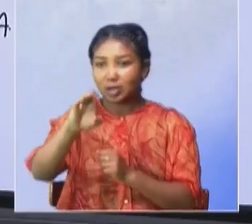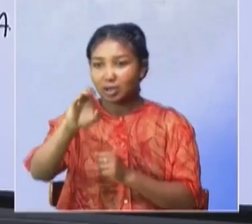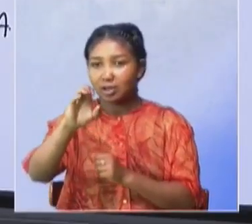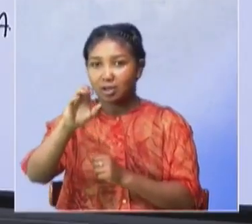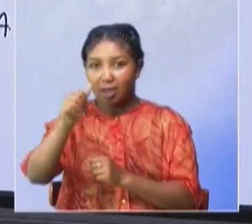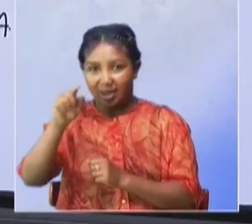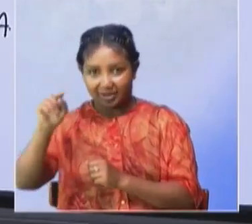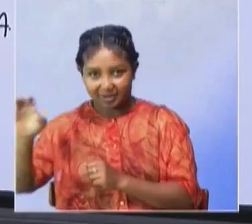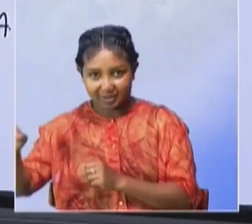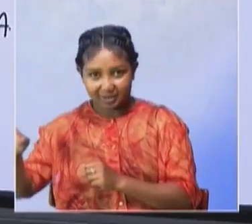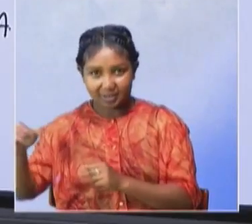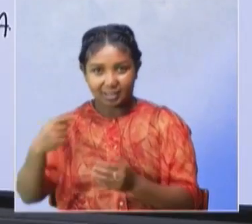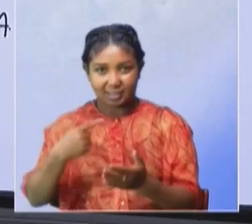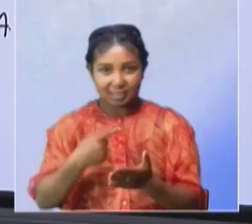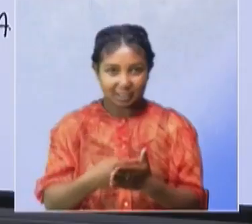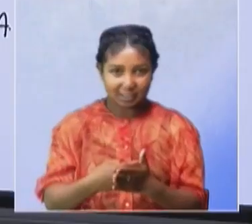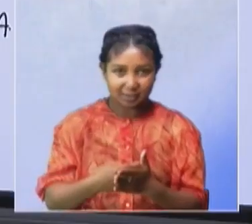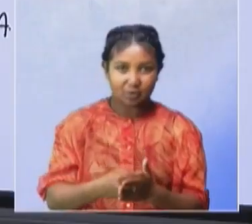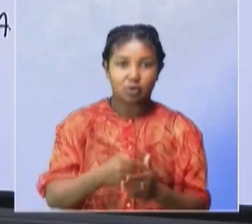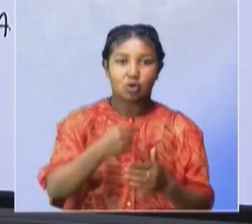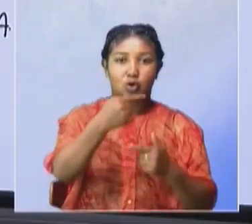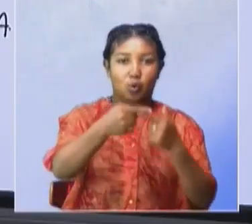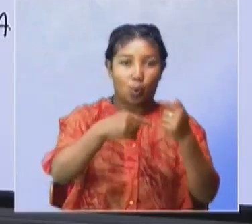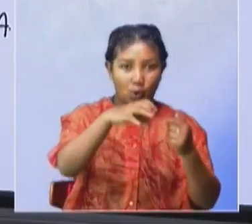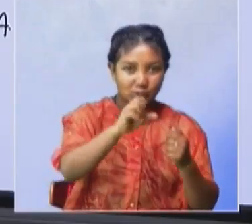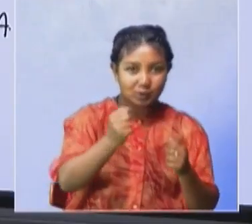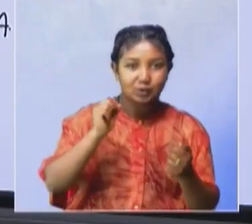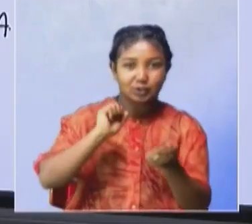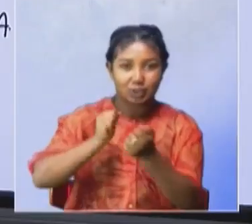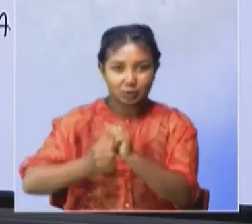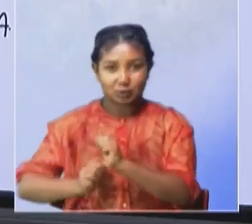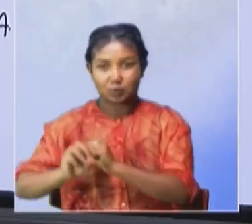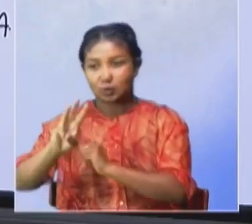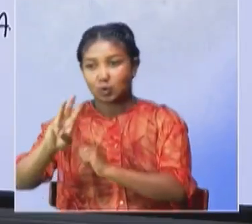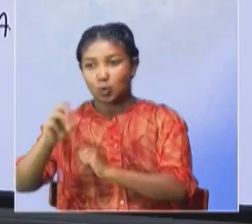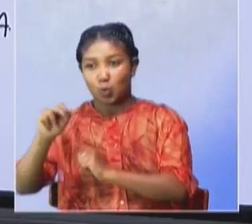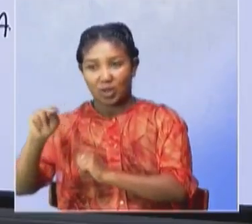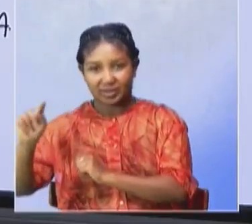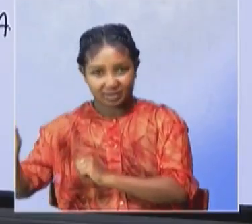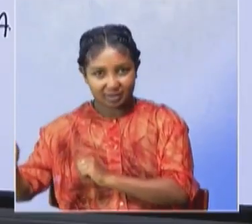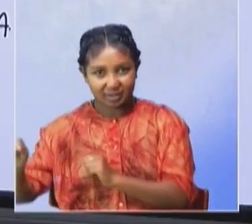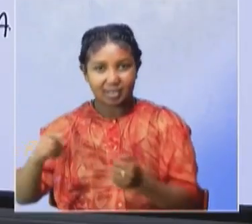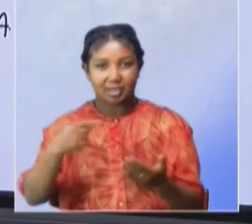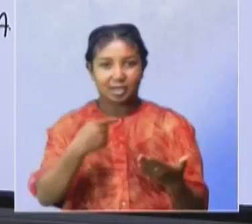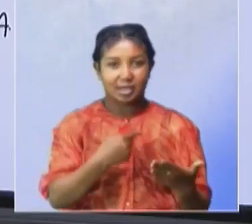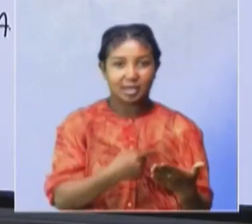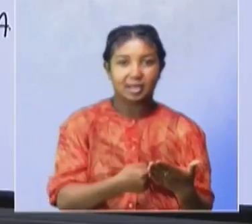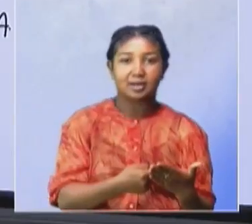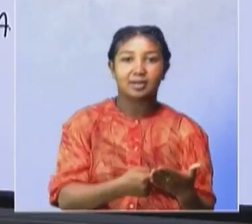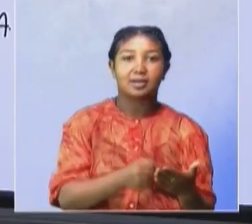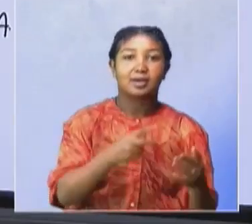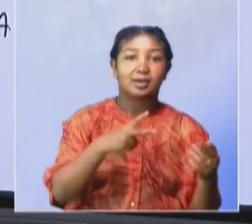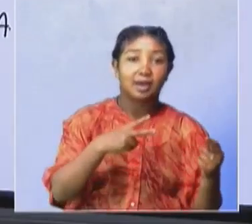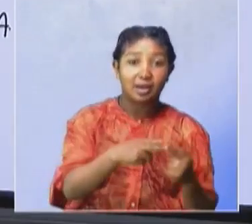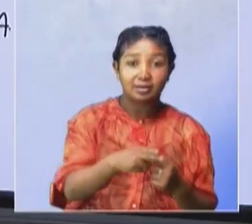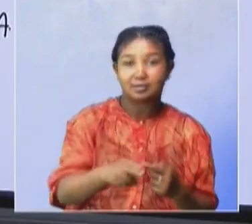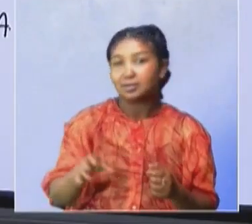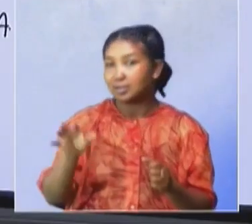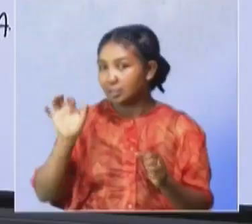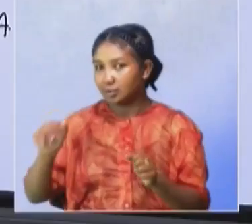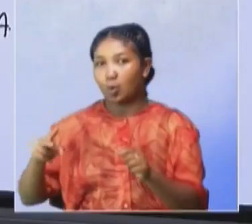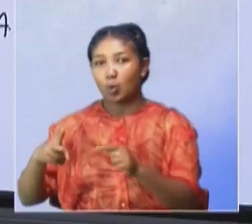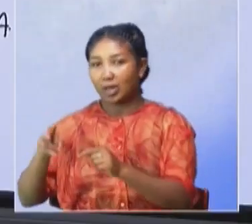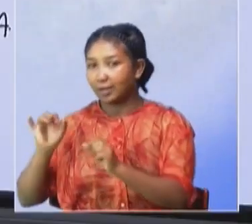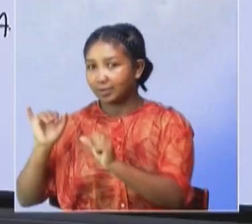ate. Here is goes with went. Here is cut. Here